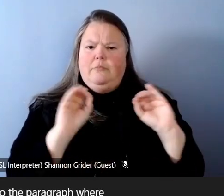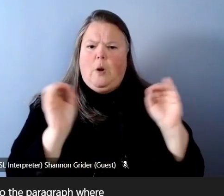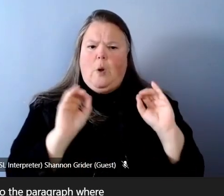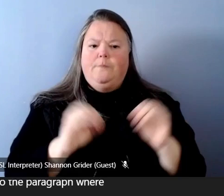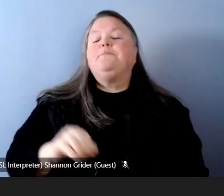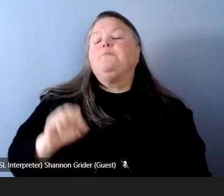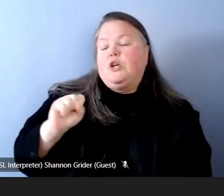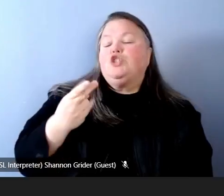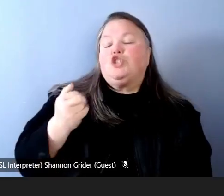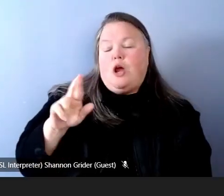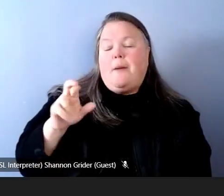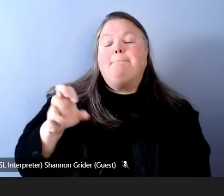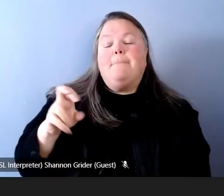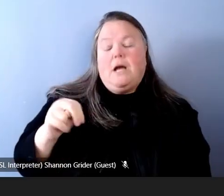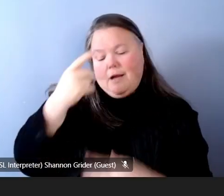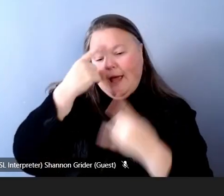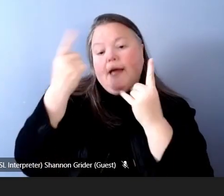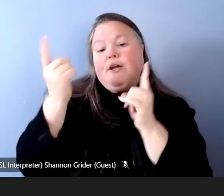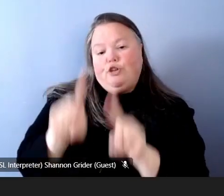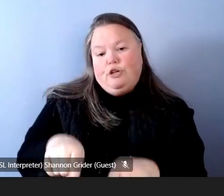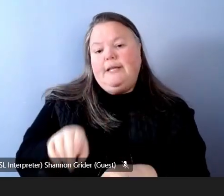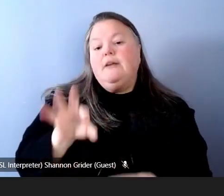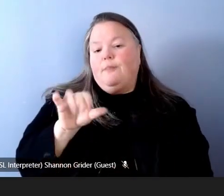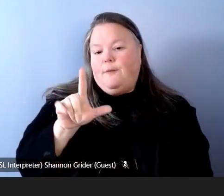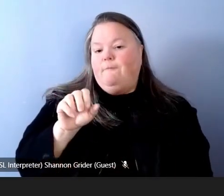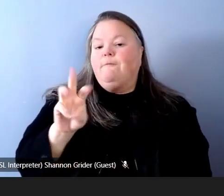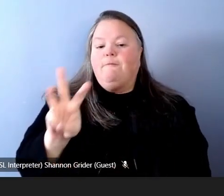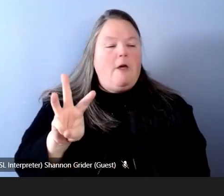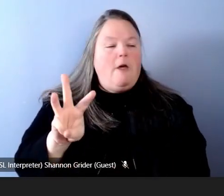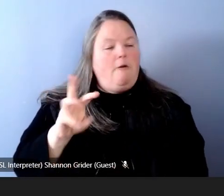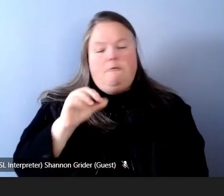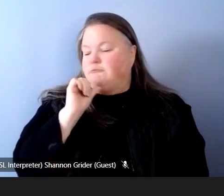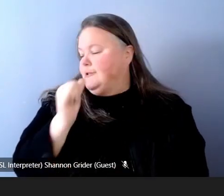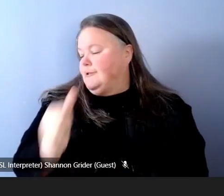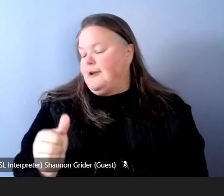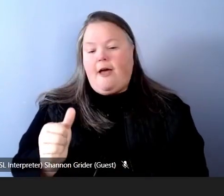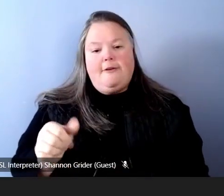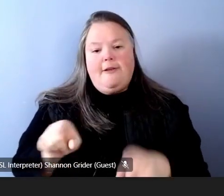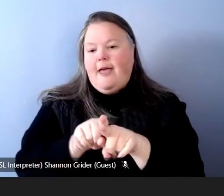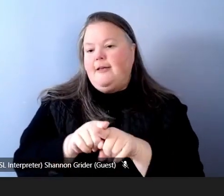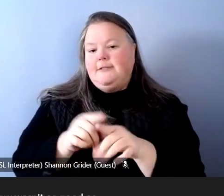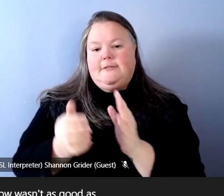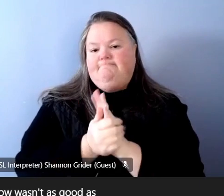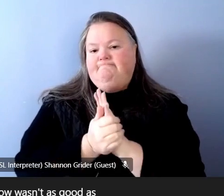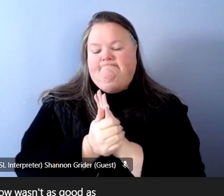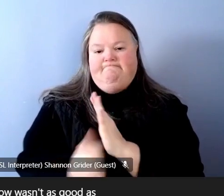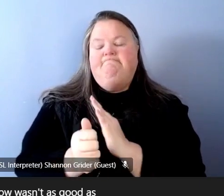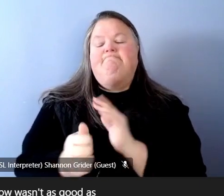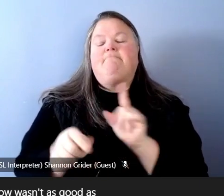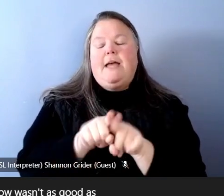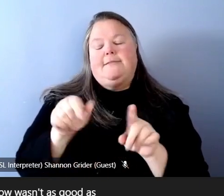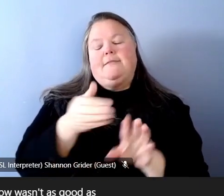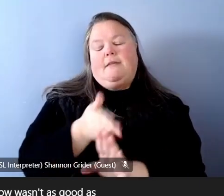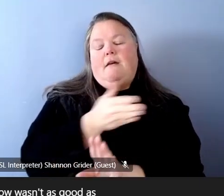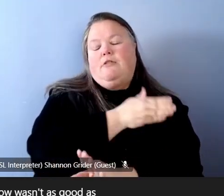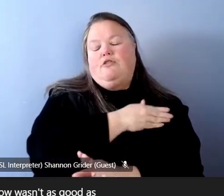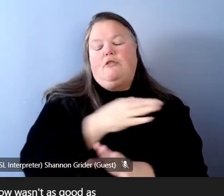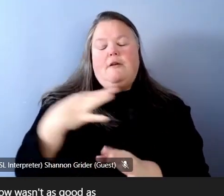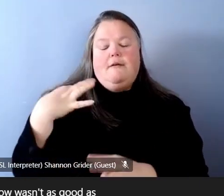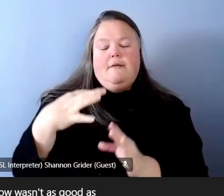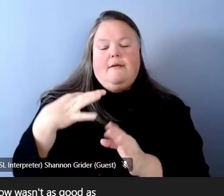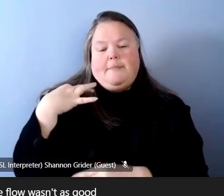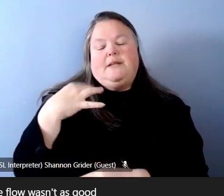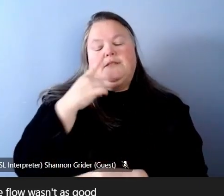I agree. I didn't really. Yeah, the flow wasn't as good as the other applicants for the narrative